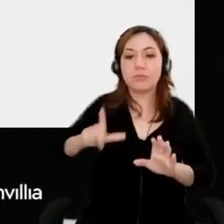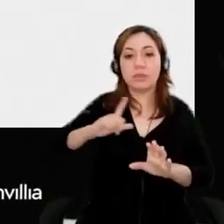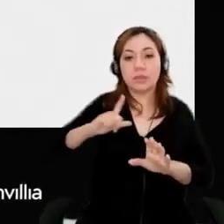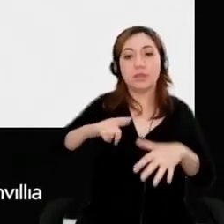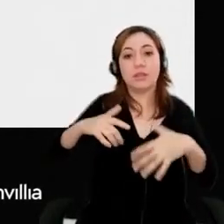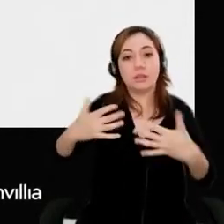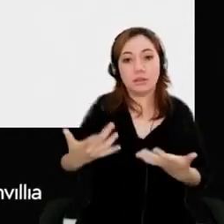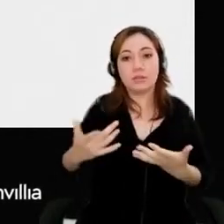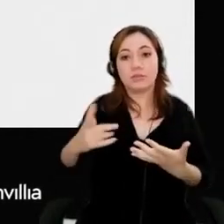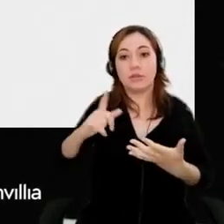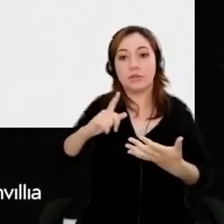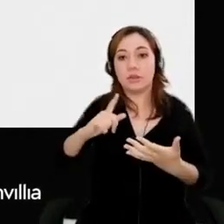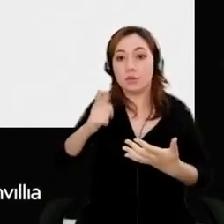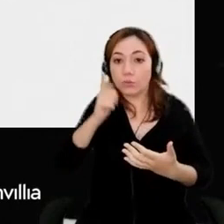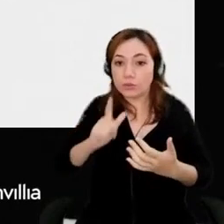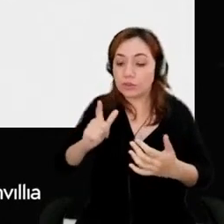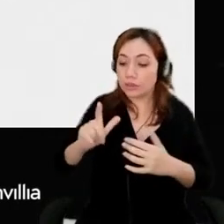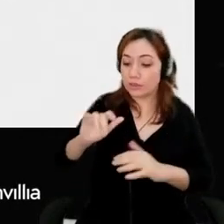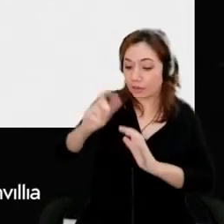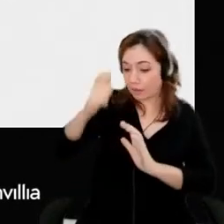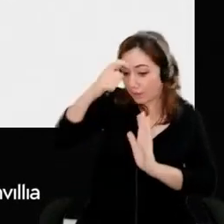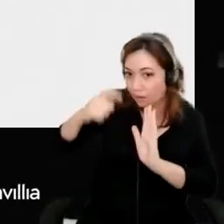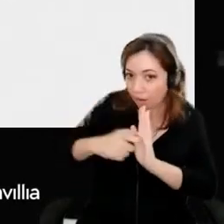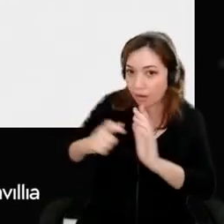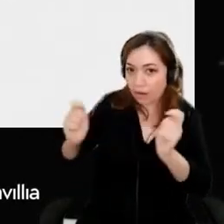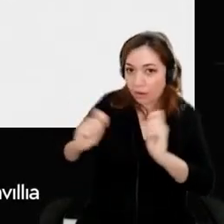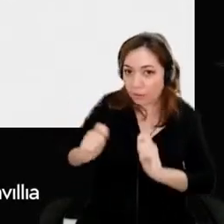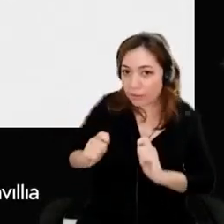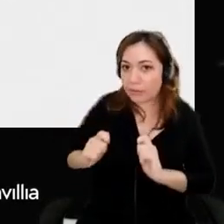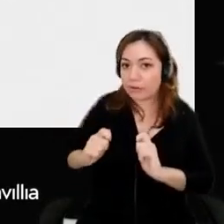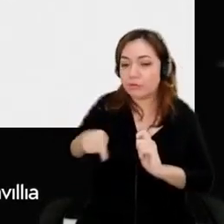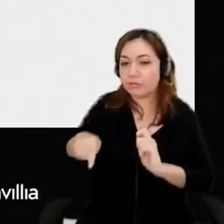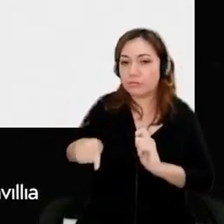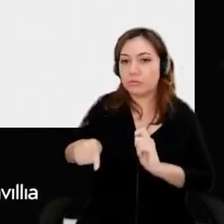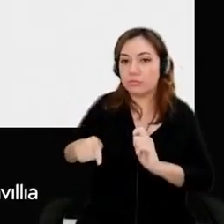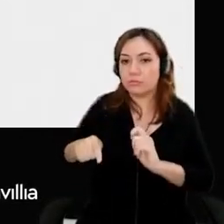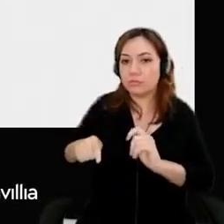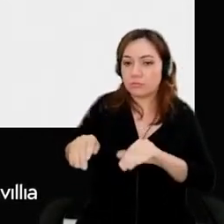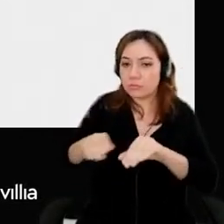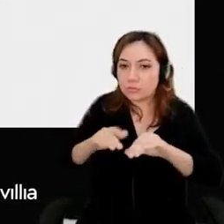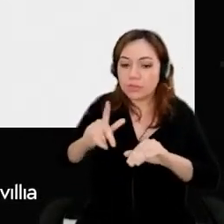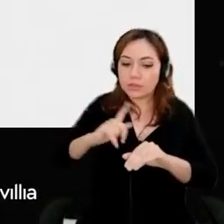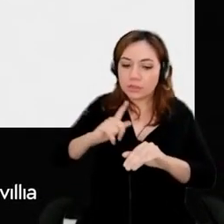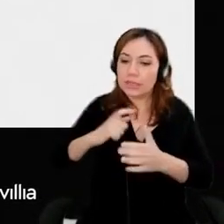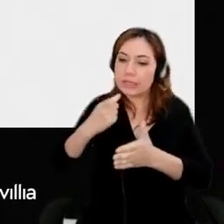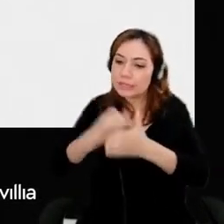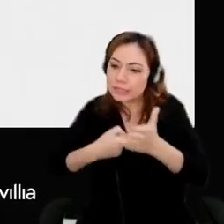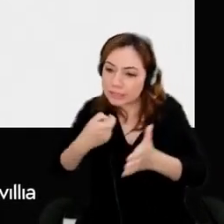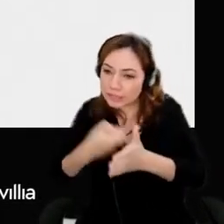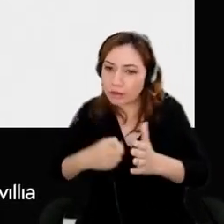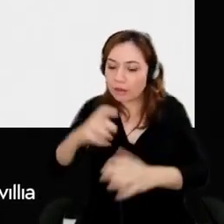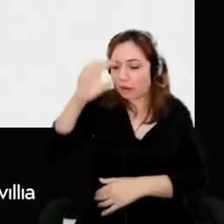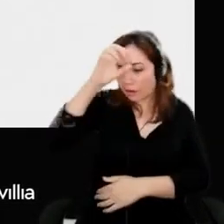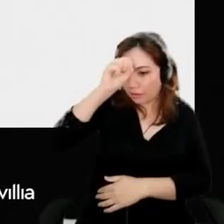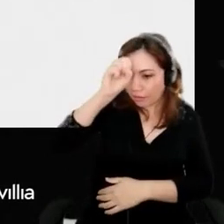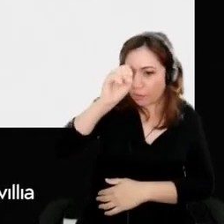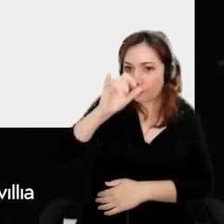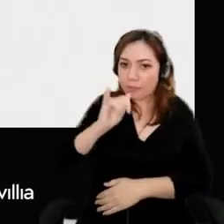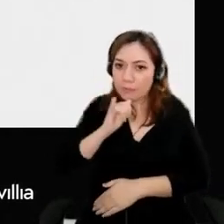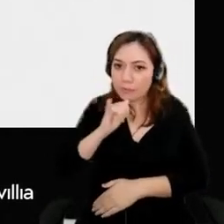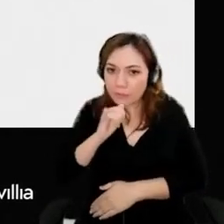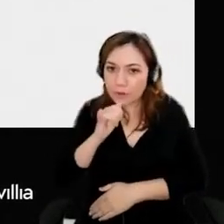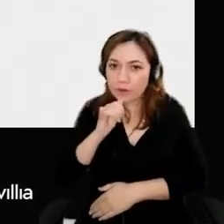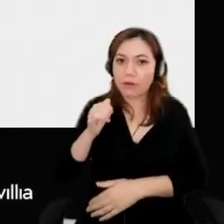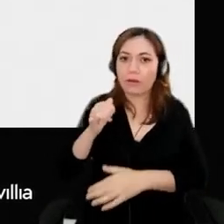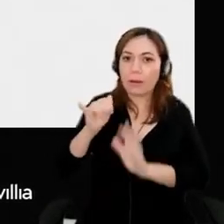by data capabilities, try and learn and test and implement and deploy new projects. And they have a